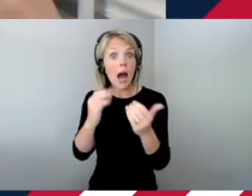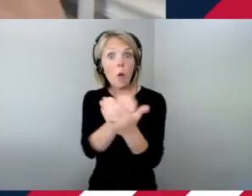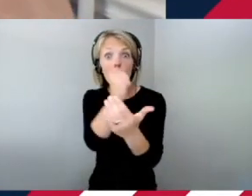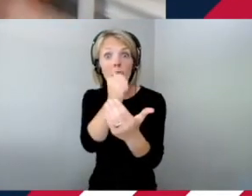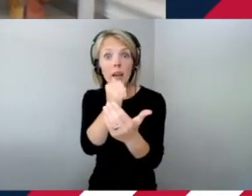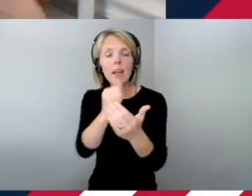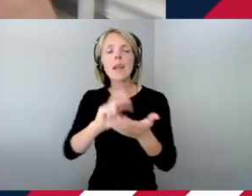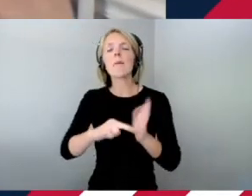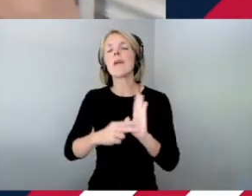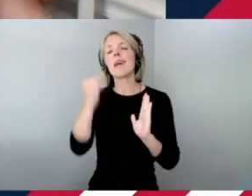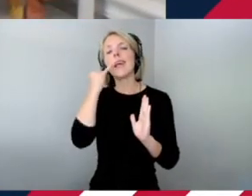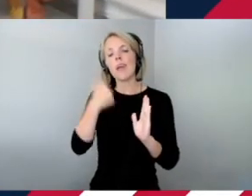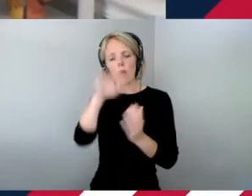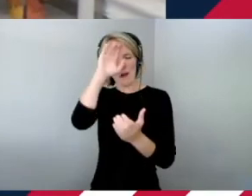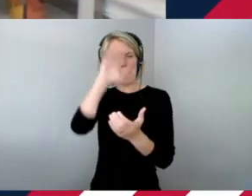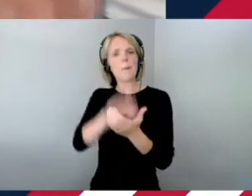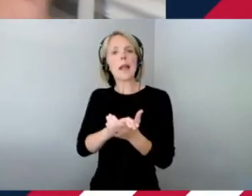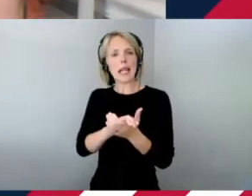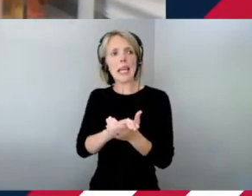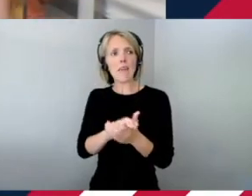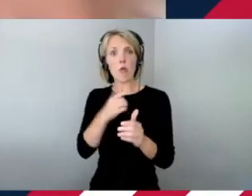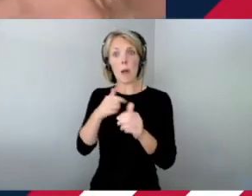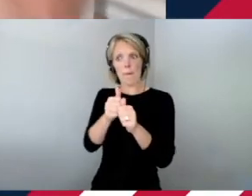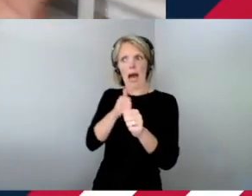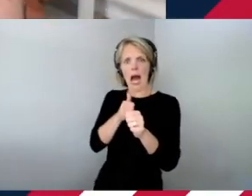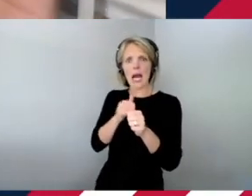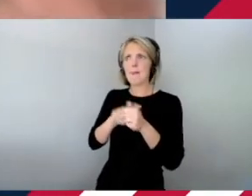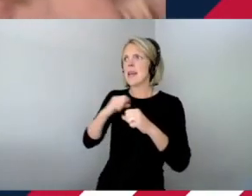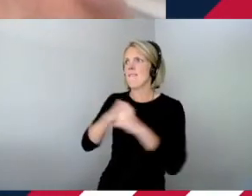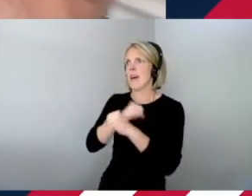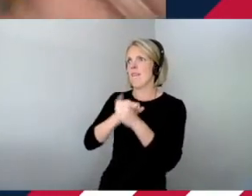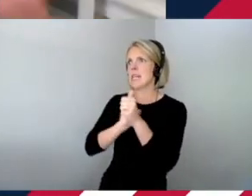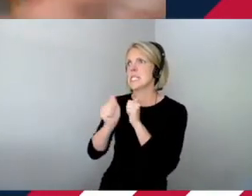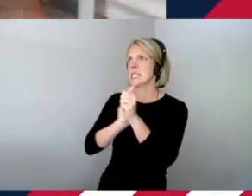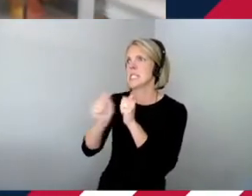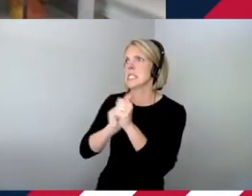if we believe we are behind and that we do everything we